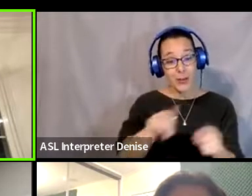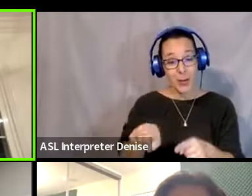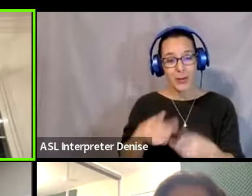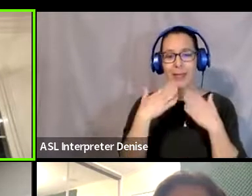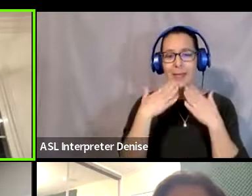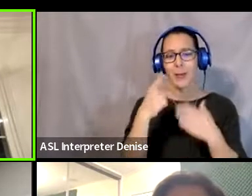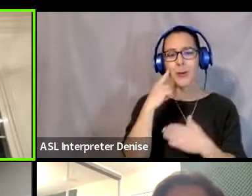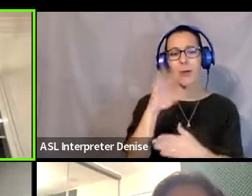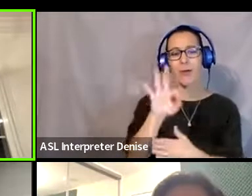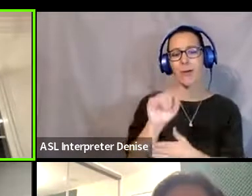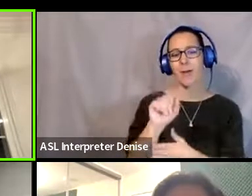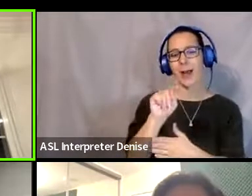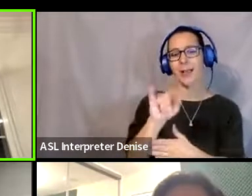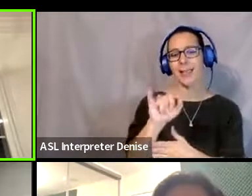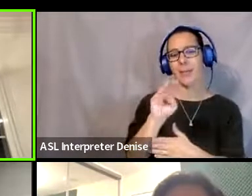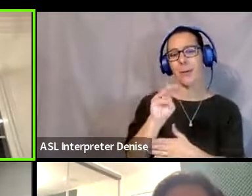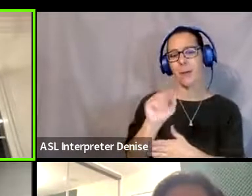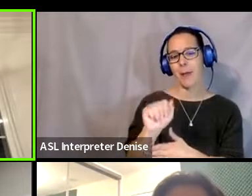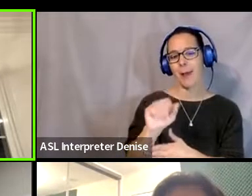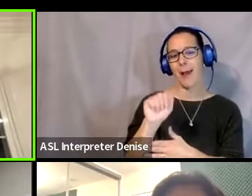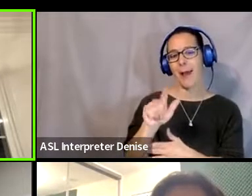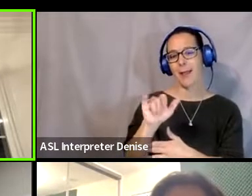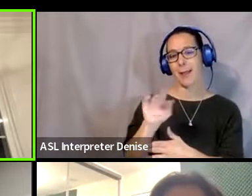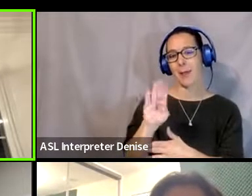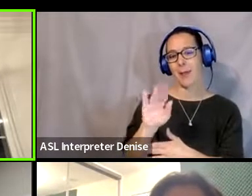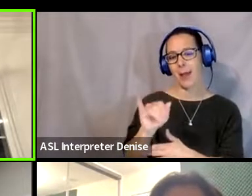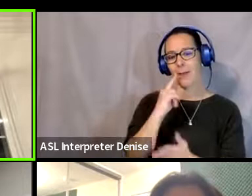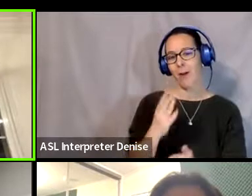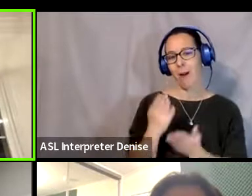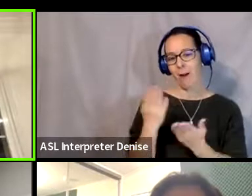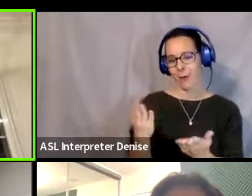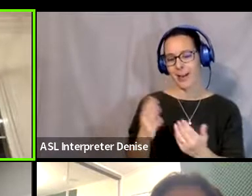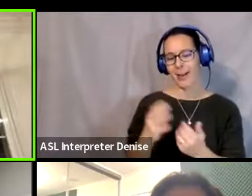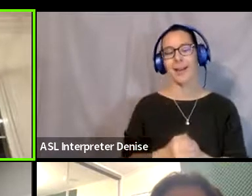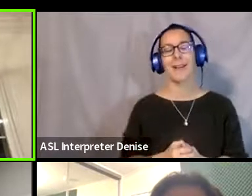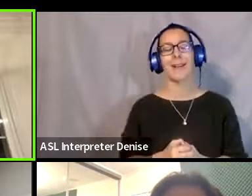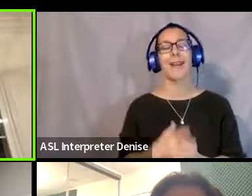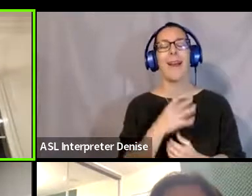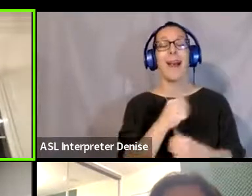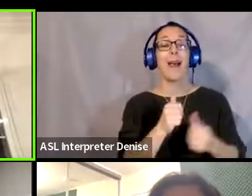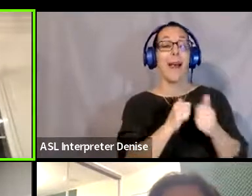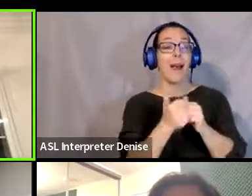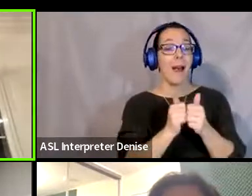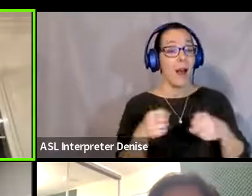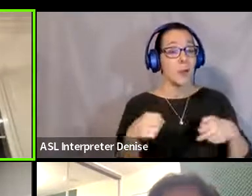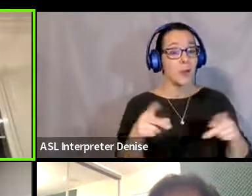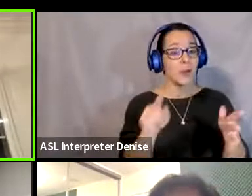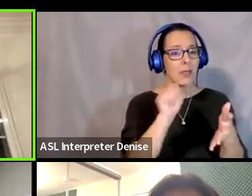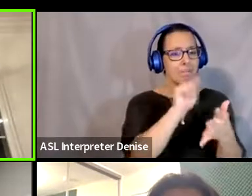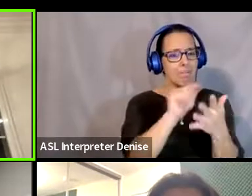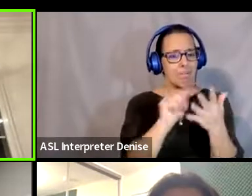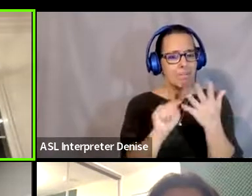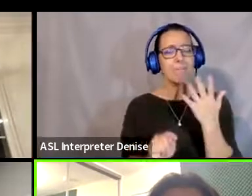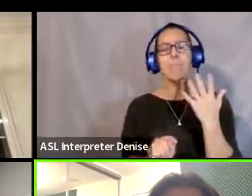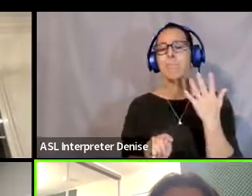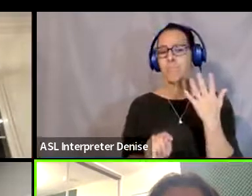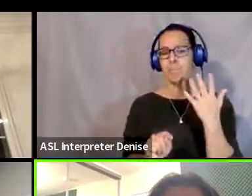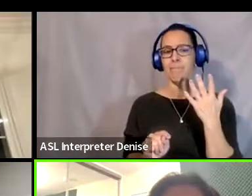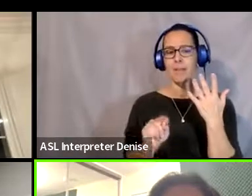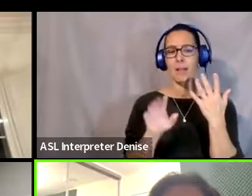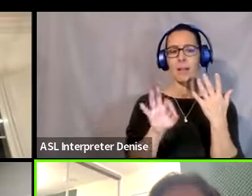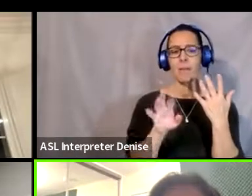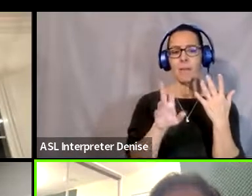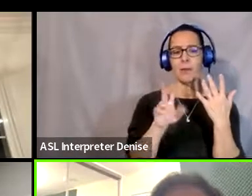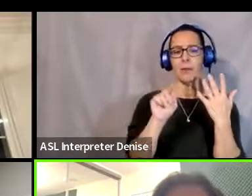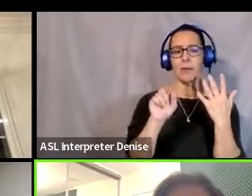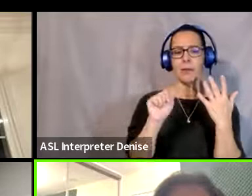Alibi for doing that. And again, our athletic opportunities in futsal, and boys and